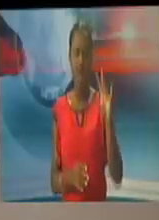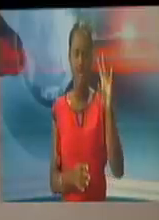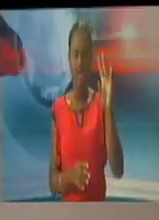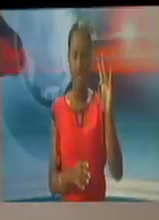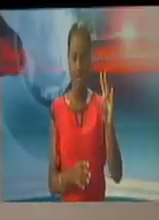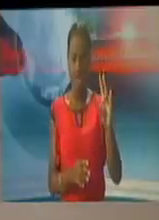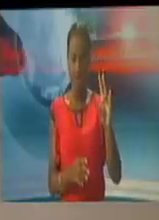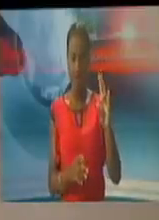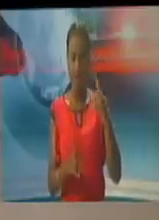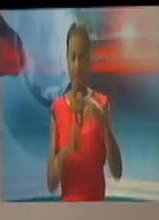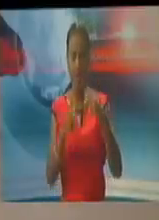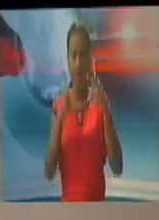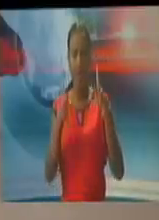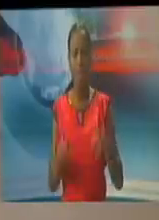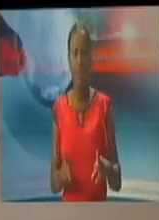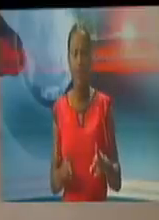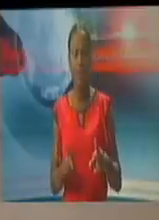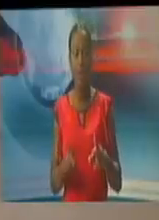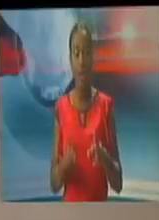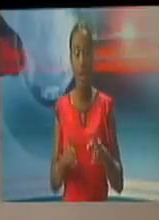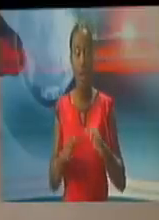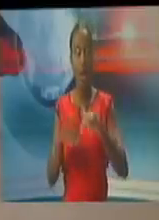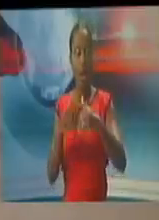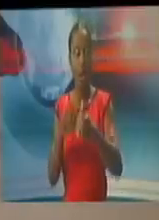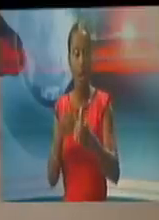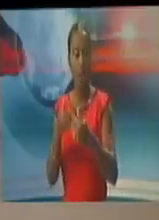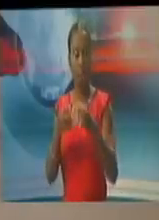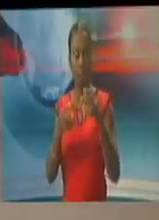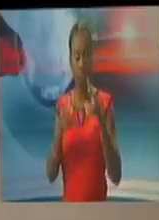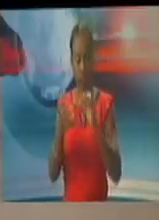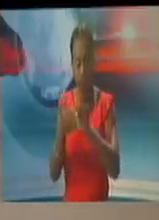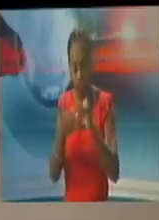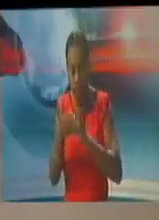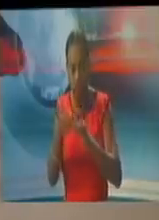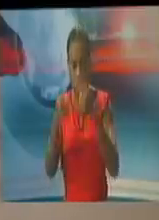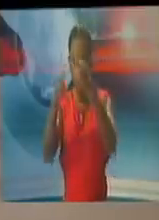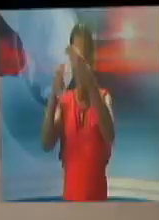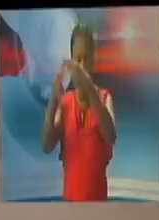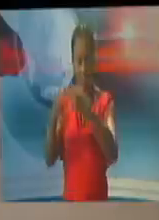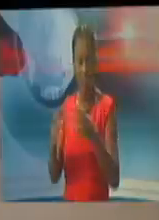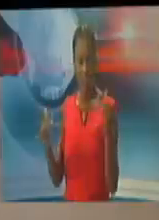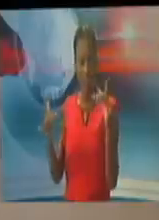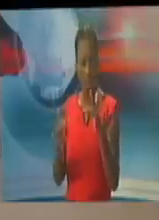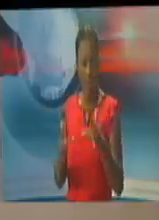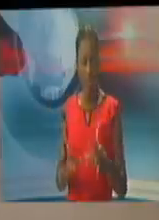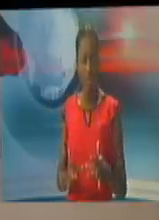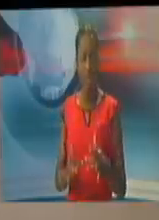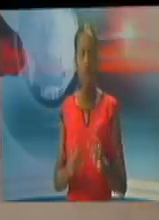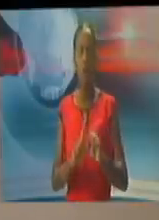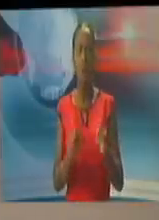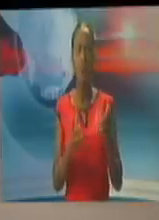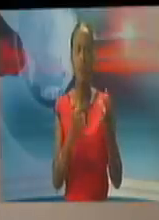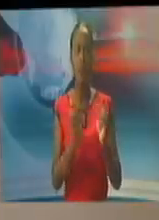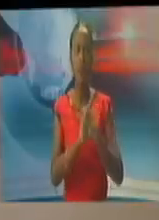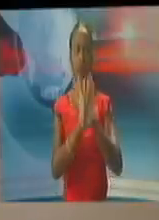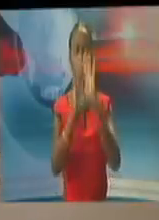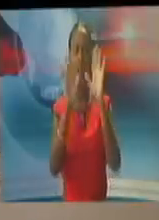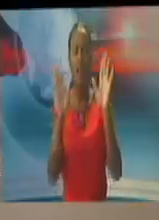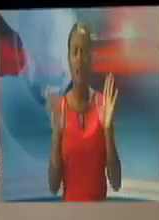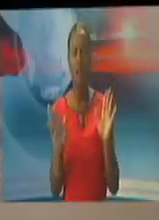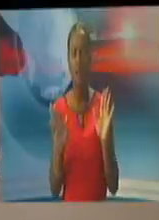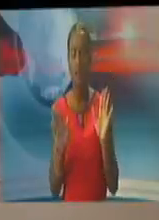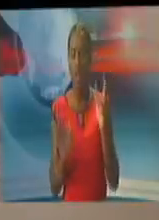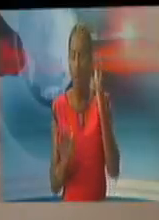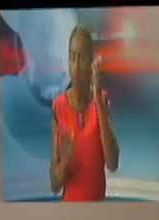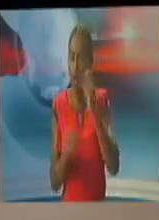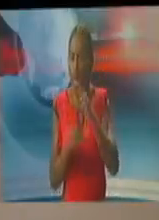one, epidemiological investigations would be pending. So just to go back for clarity, because we hear about